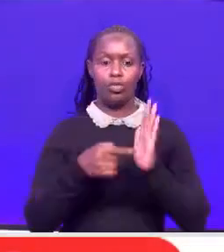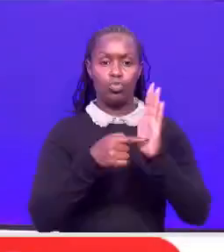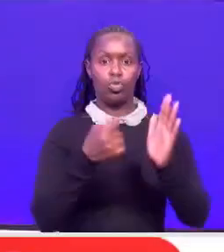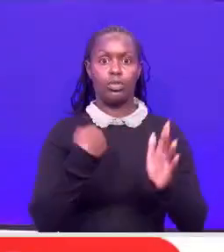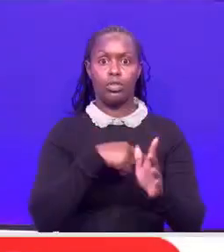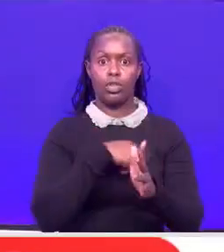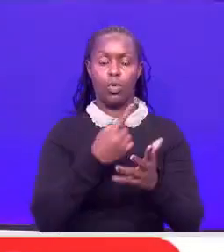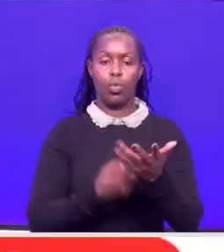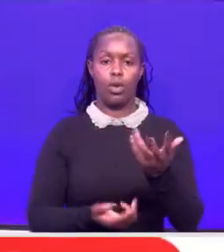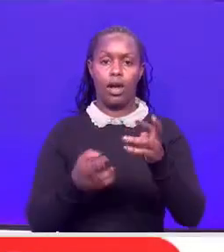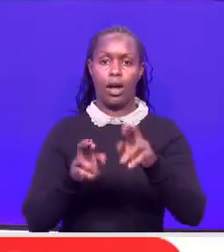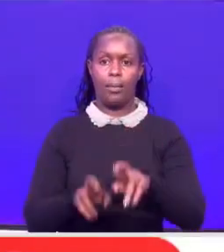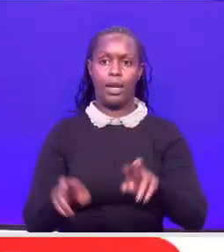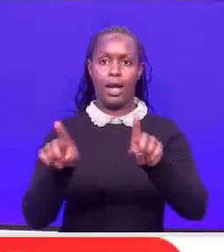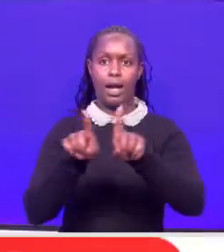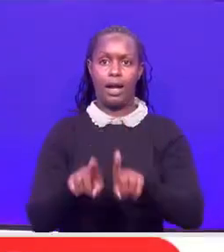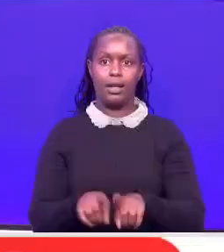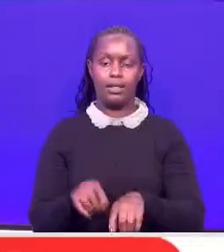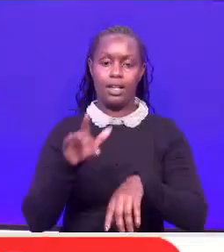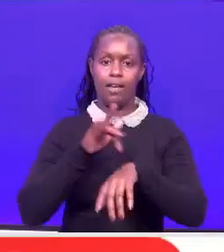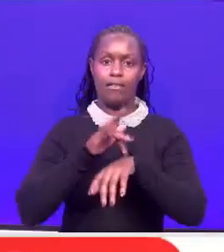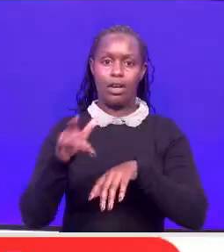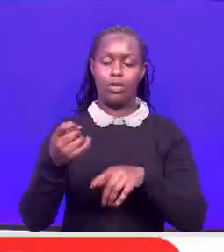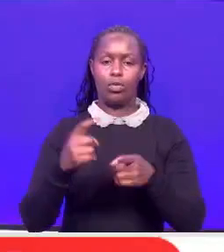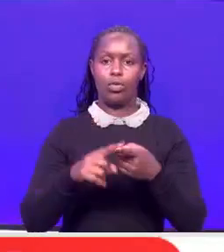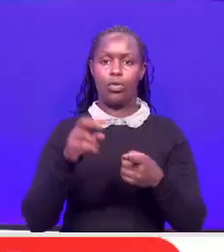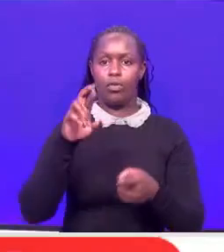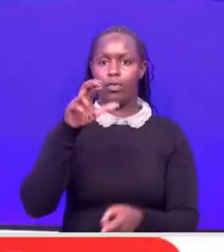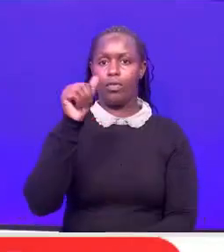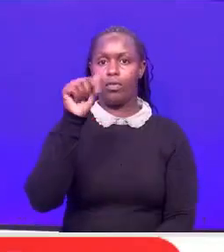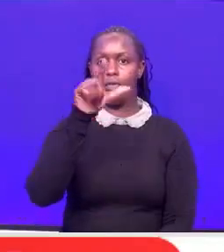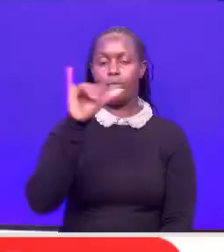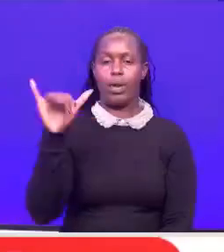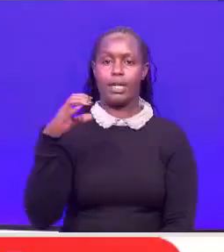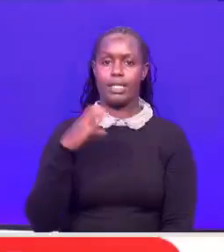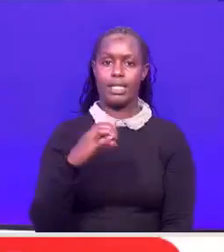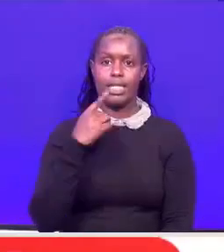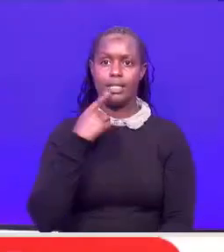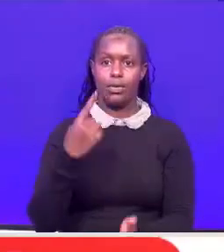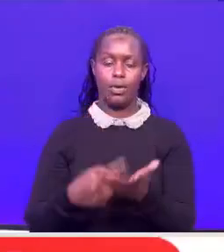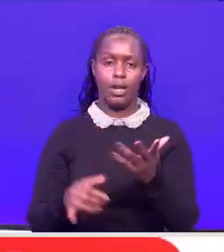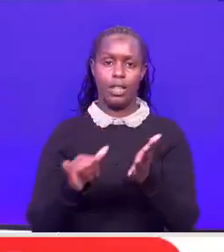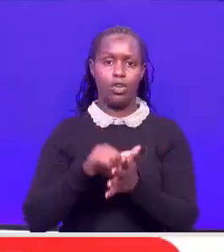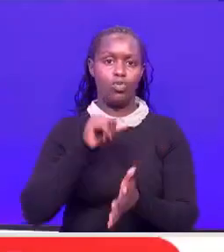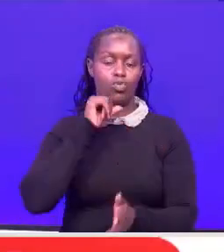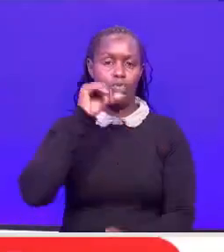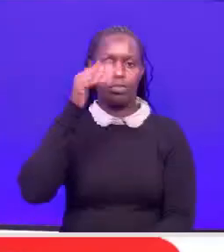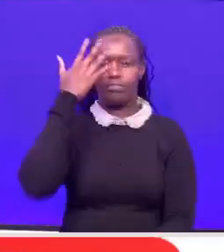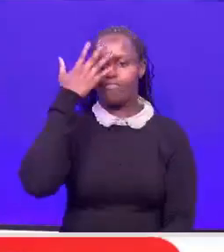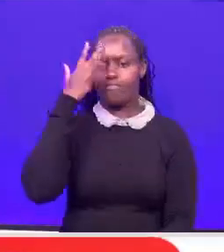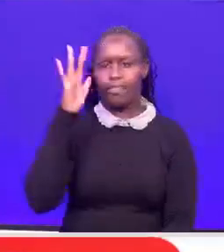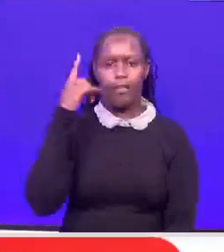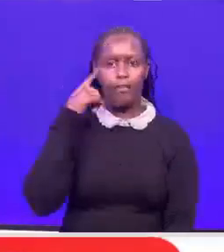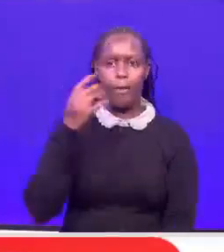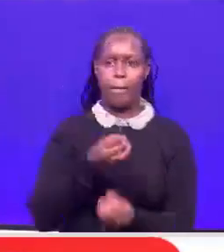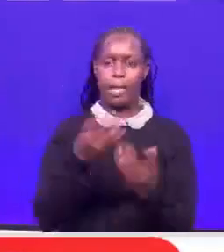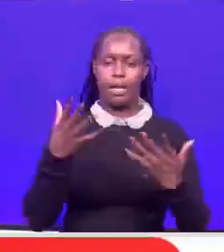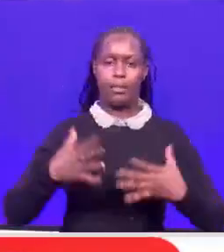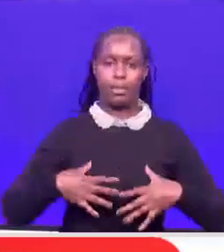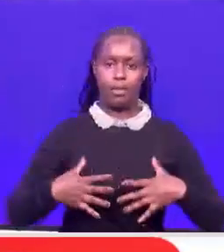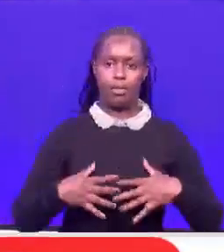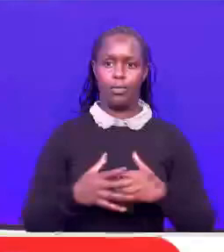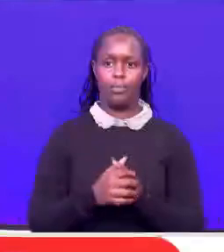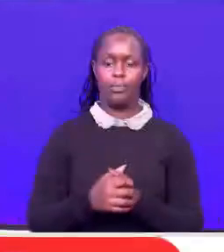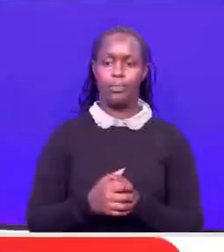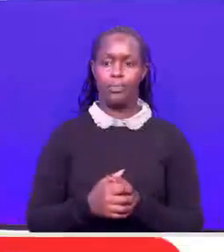this lesser-known aspect of the rally scene, painting a picture that may be unfamiliar to many fans.